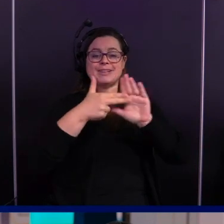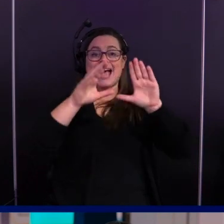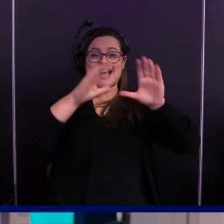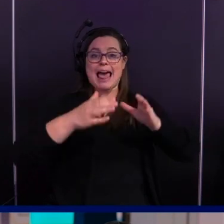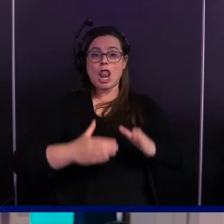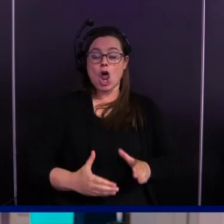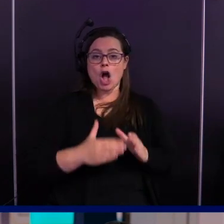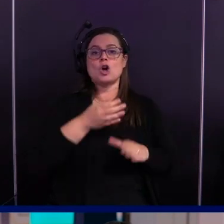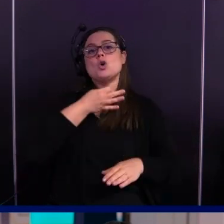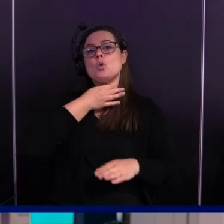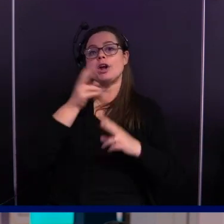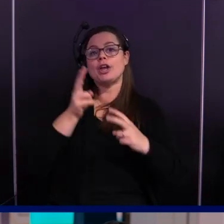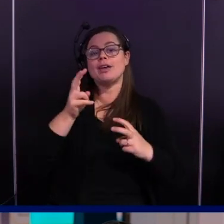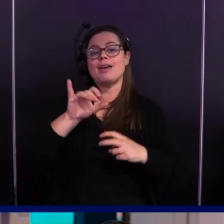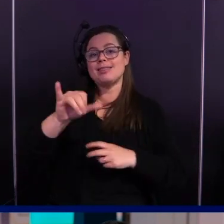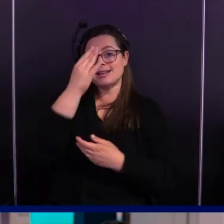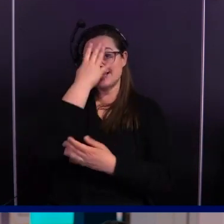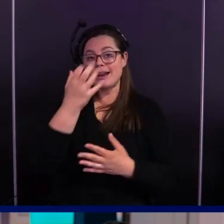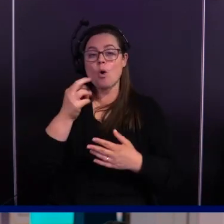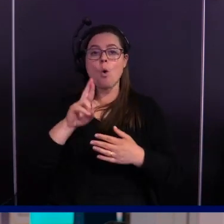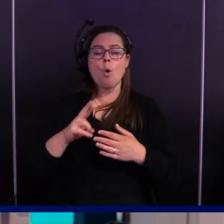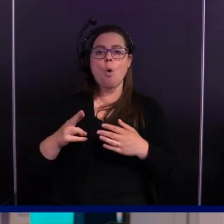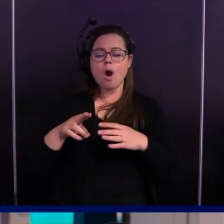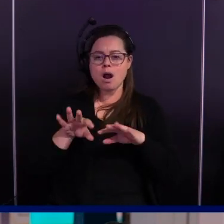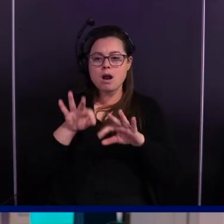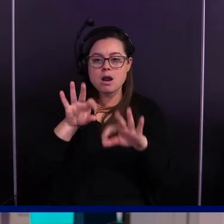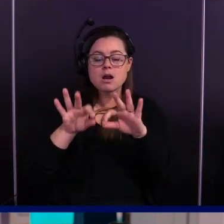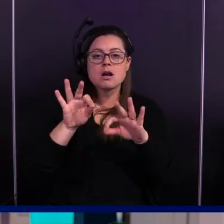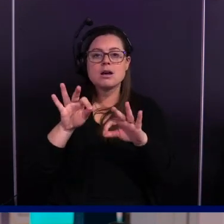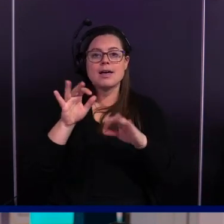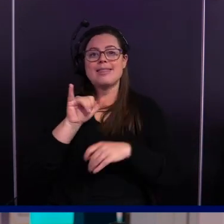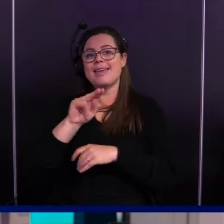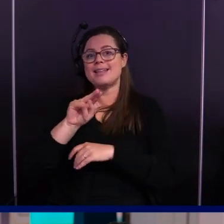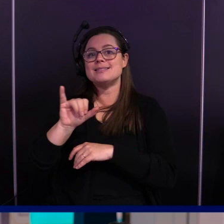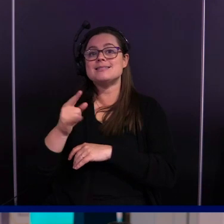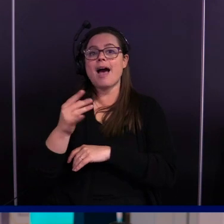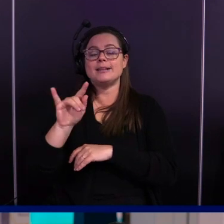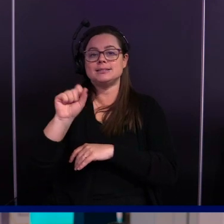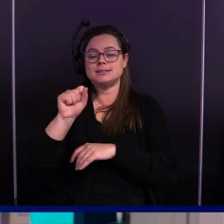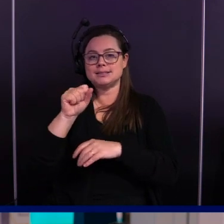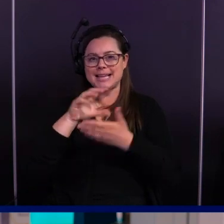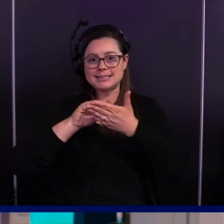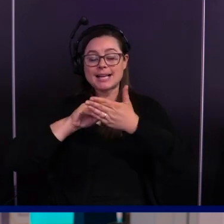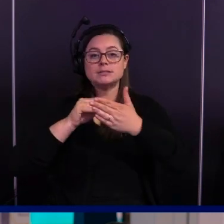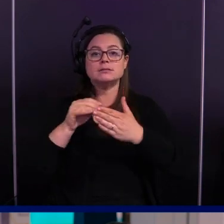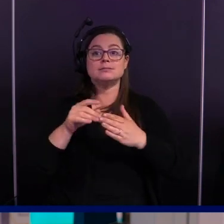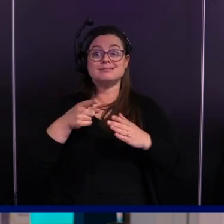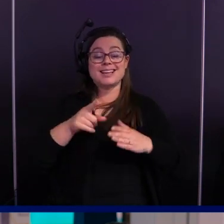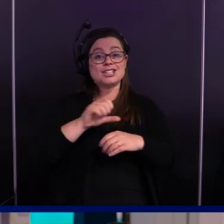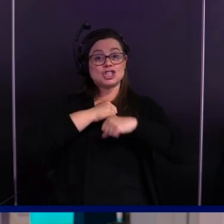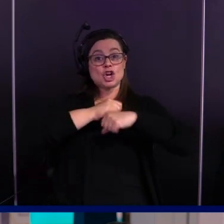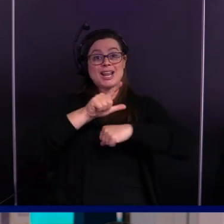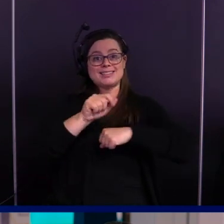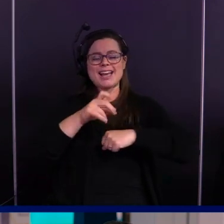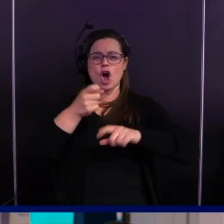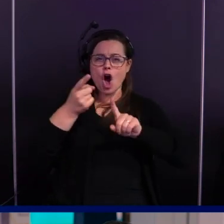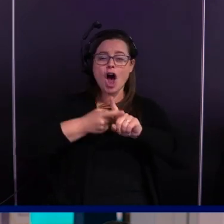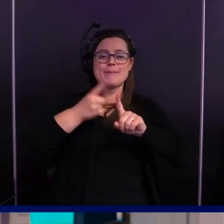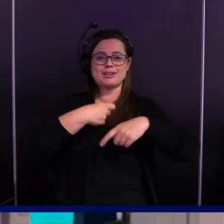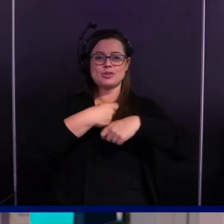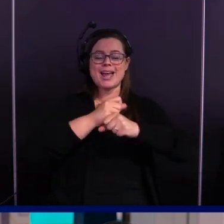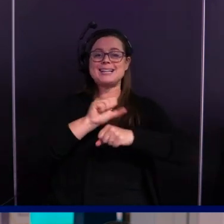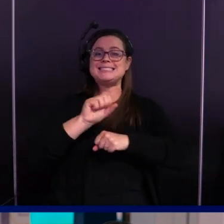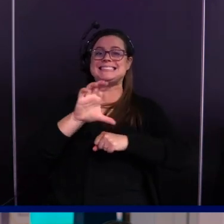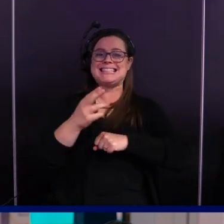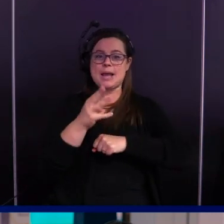query the data or to derive the insight. Amazon Security Lake automatically create a schema. So we have a